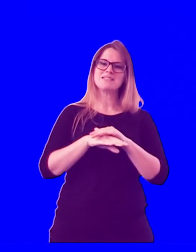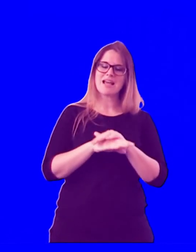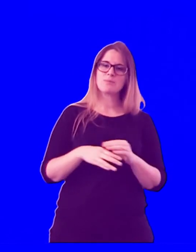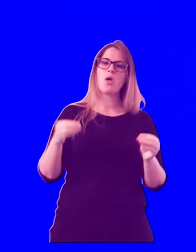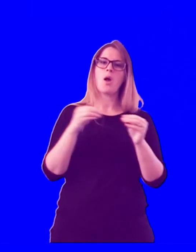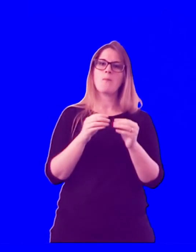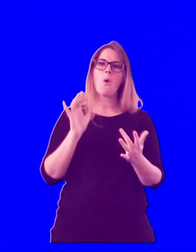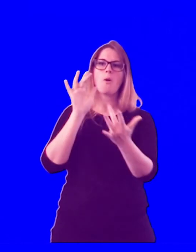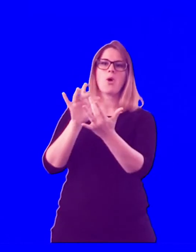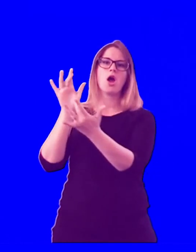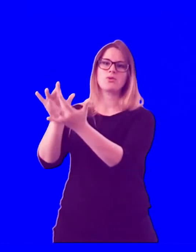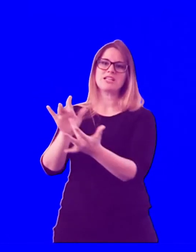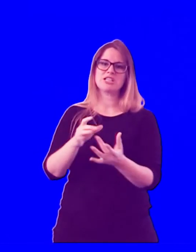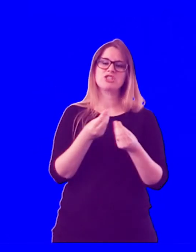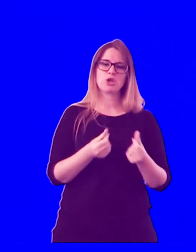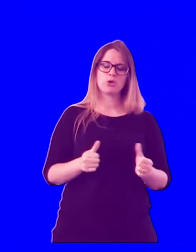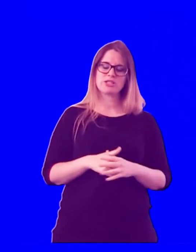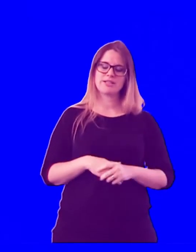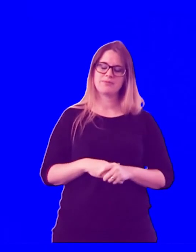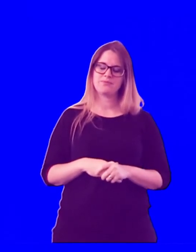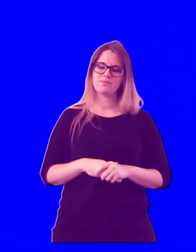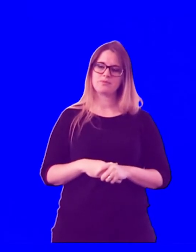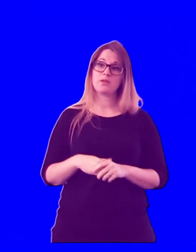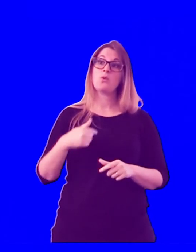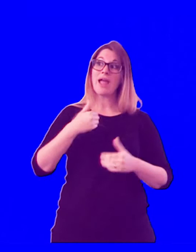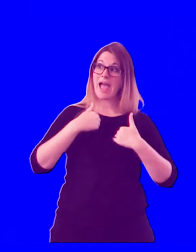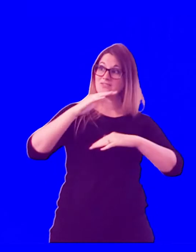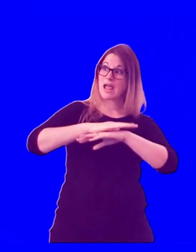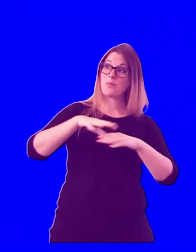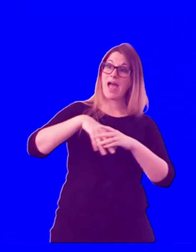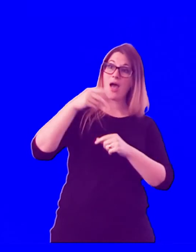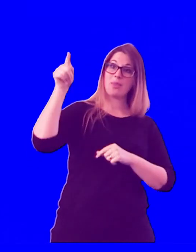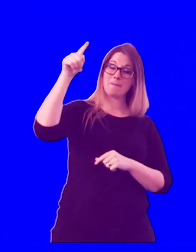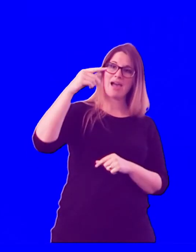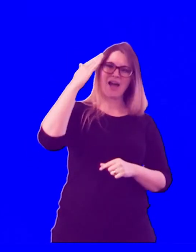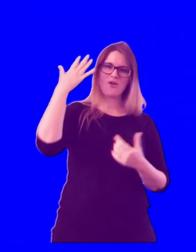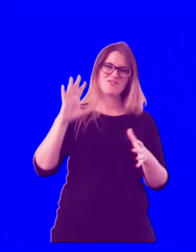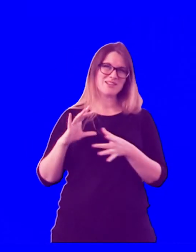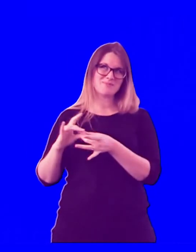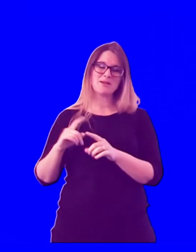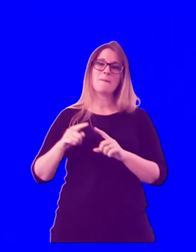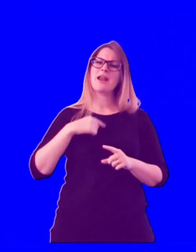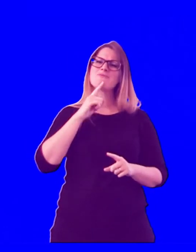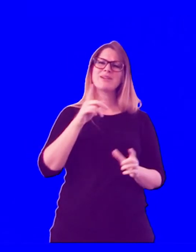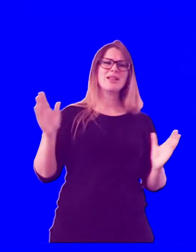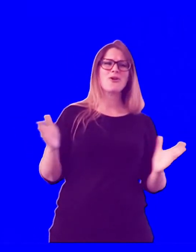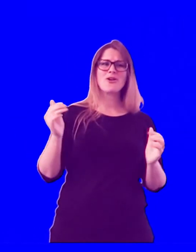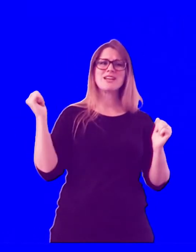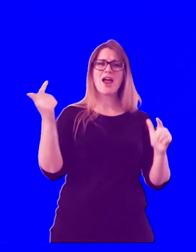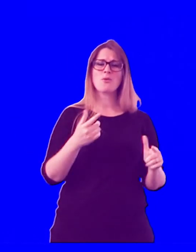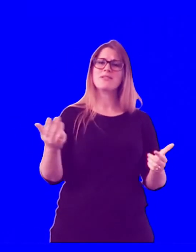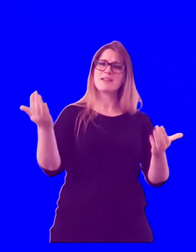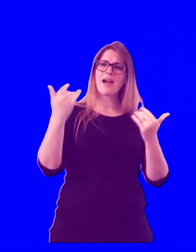more broad-reaching solution. So we have tables out in the back. I know that's been mentioned before. I highly, highly encourage everyone